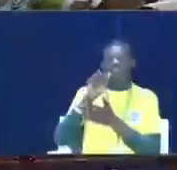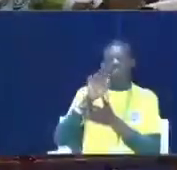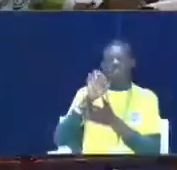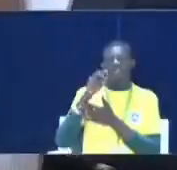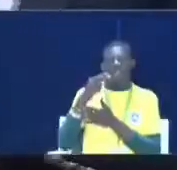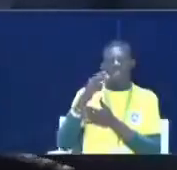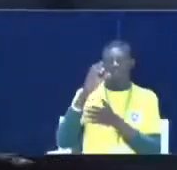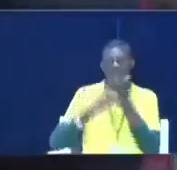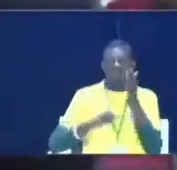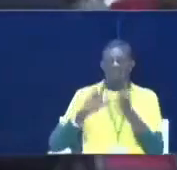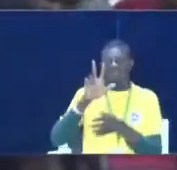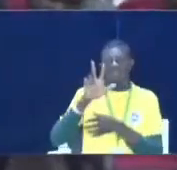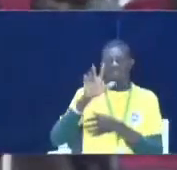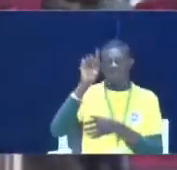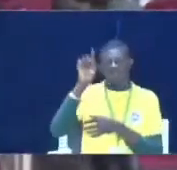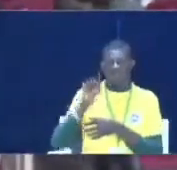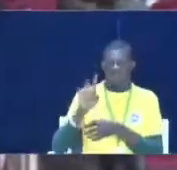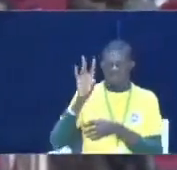7,